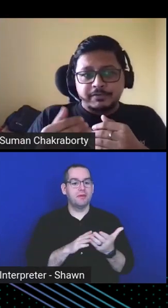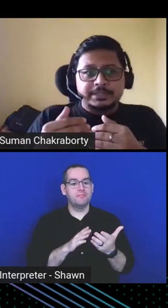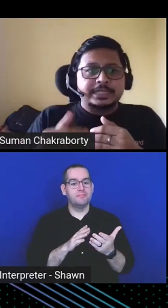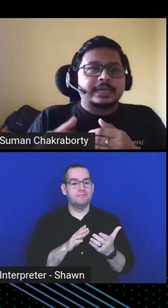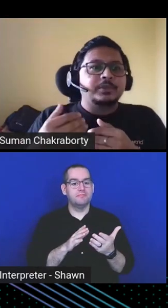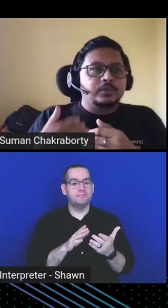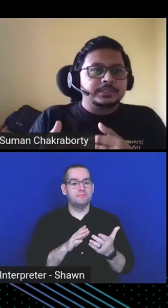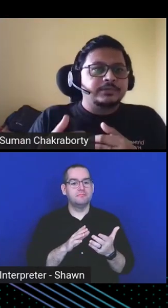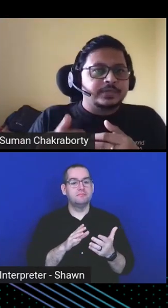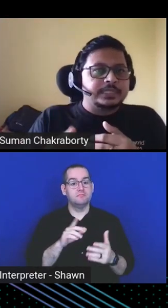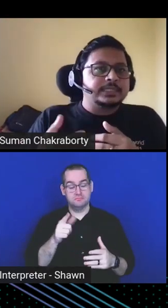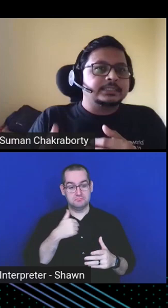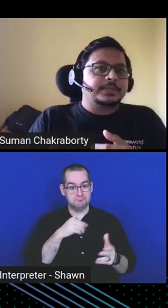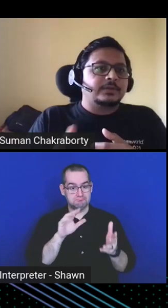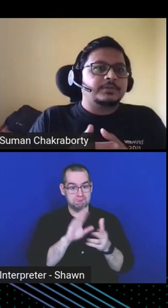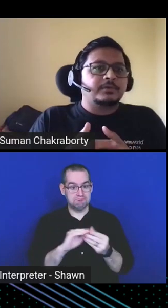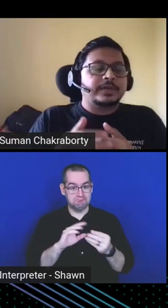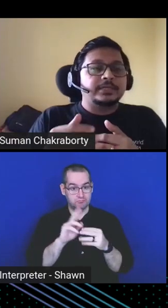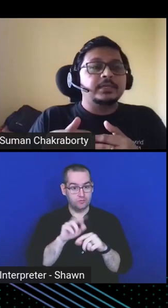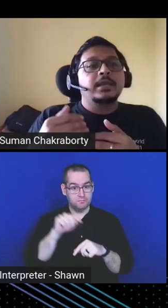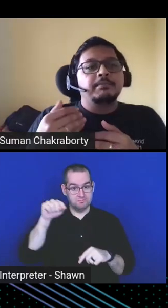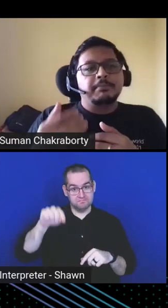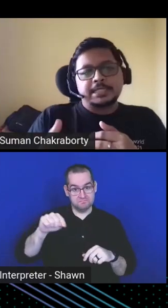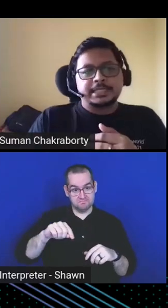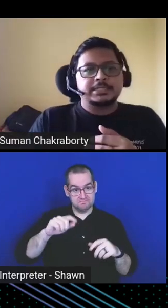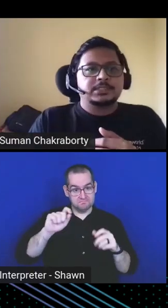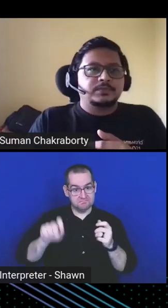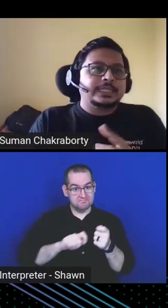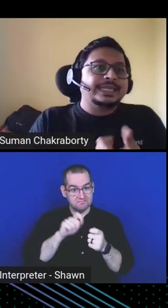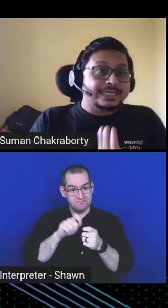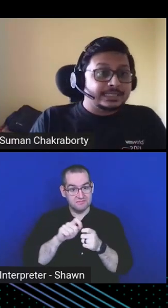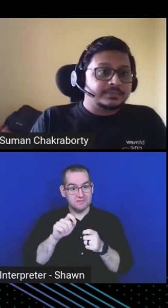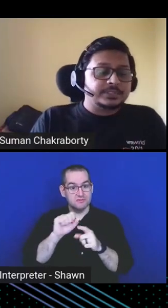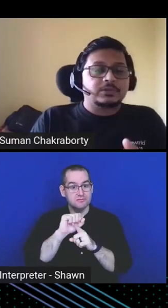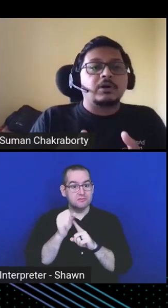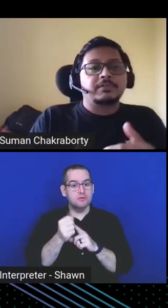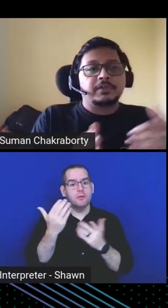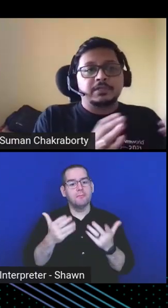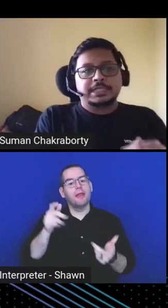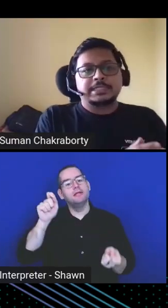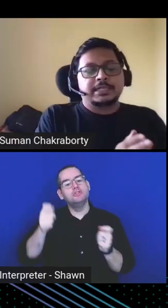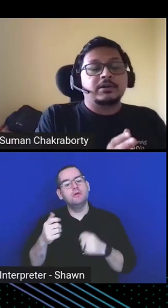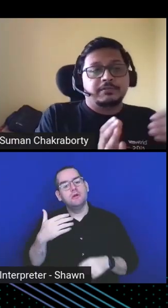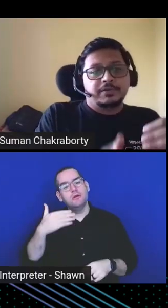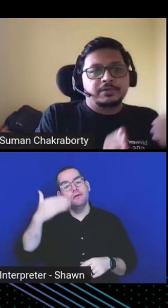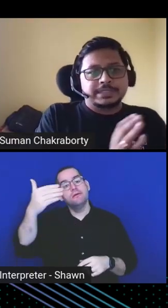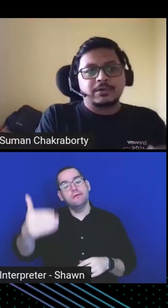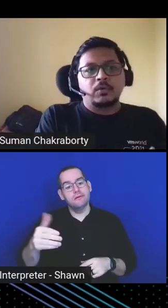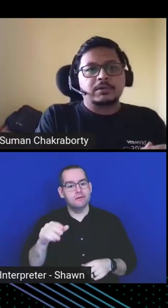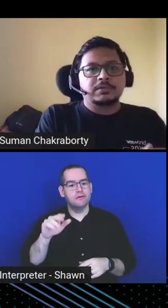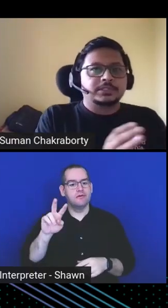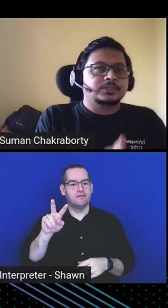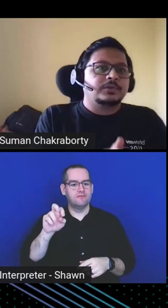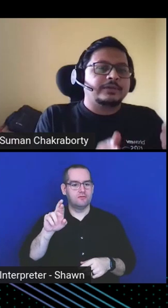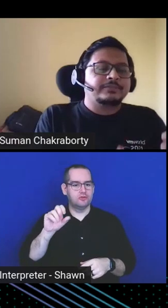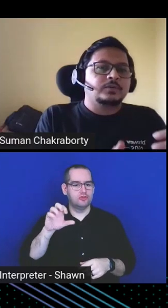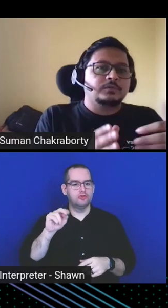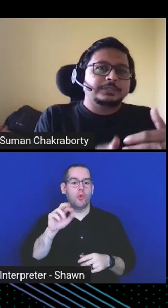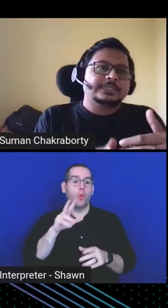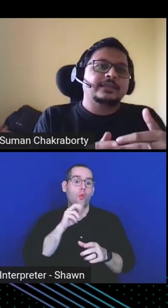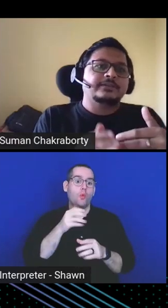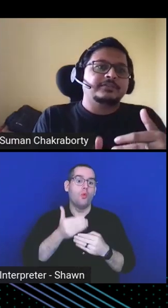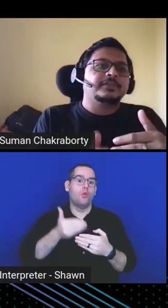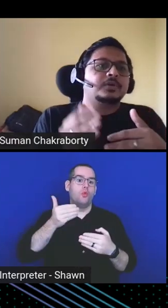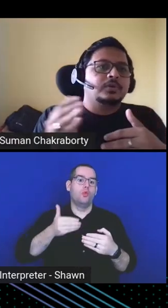type reference that I'm using within this particular provider may change with the latest version, or if you're changing, or if you're using an older version. So you have